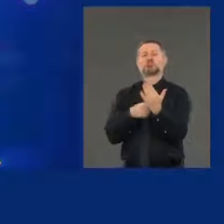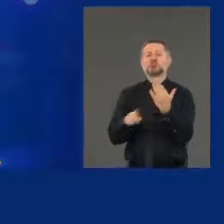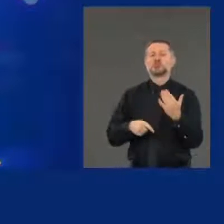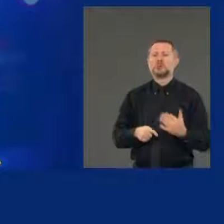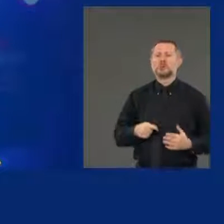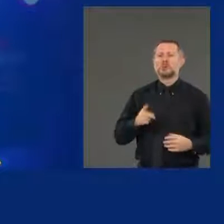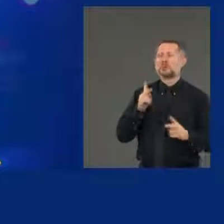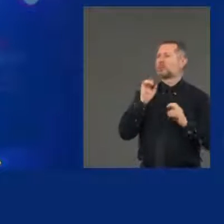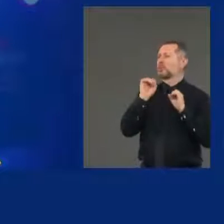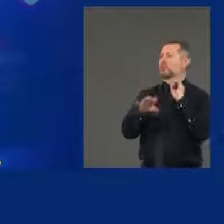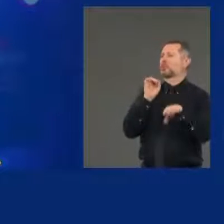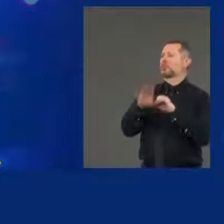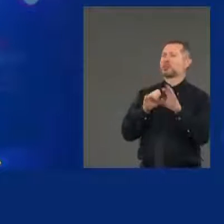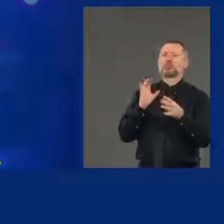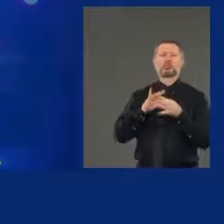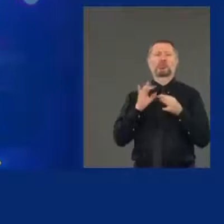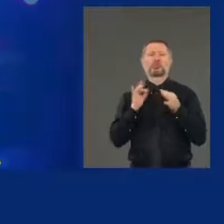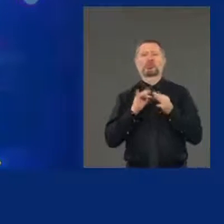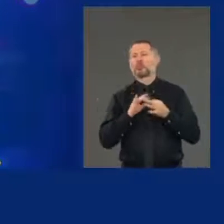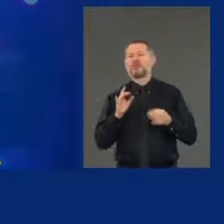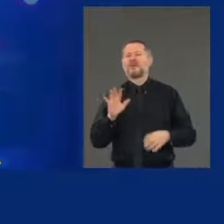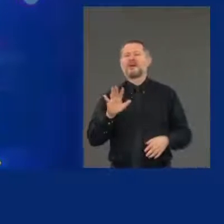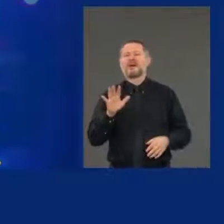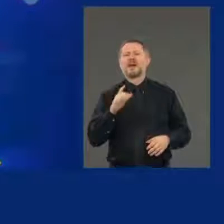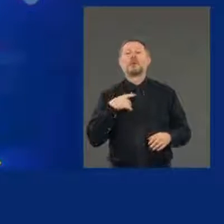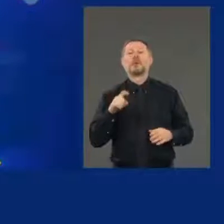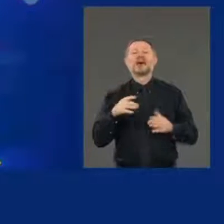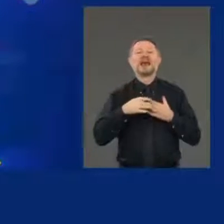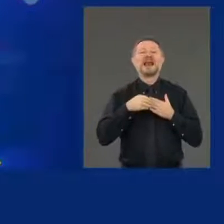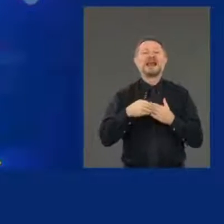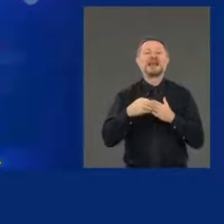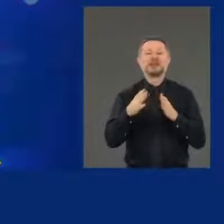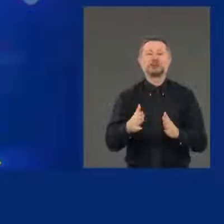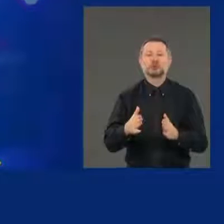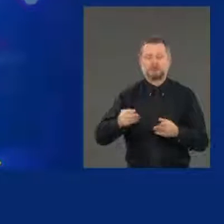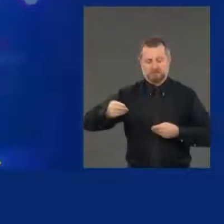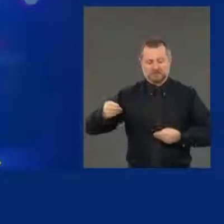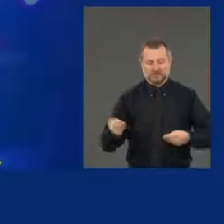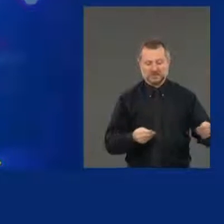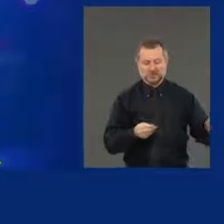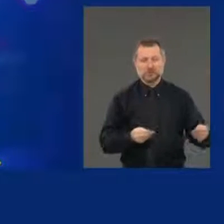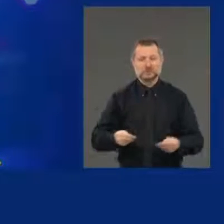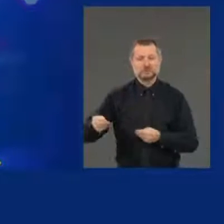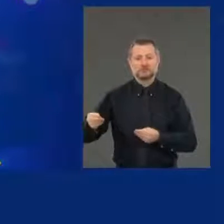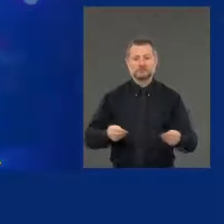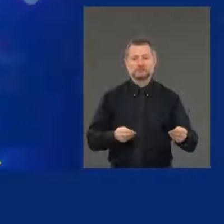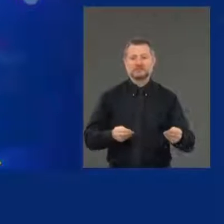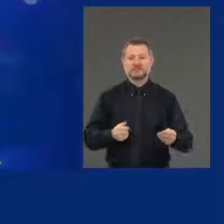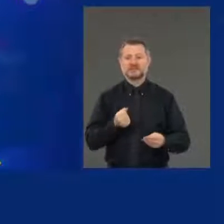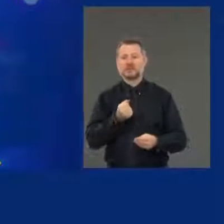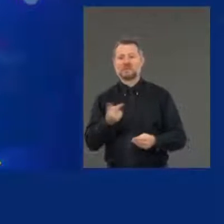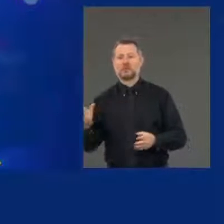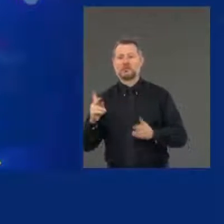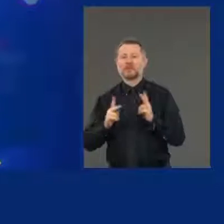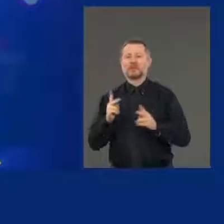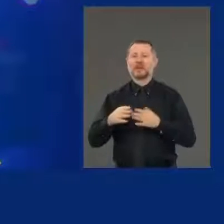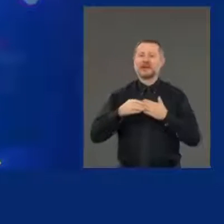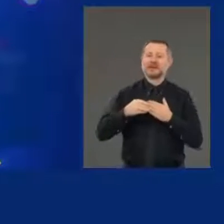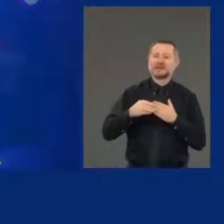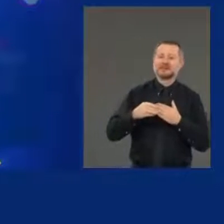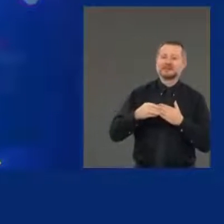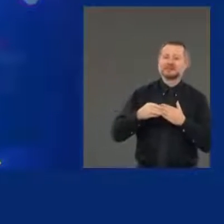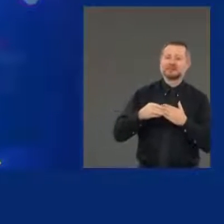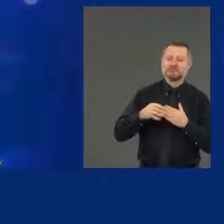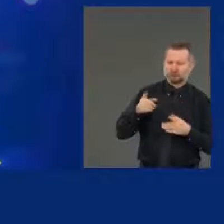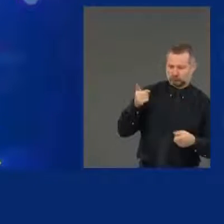suggestions. You need a real leader or a number of people to lead and